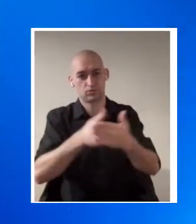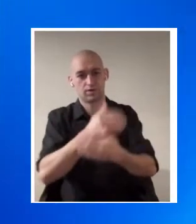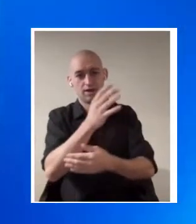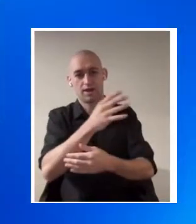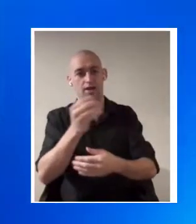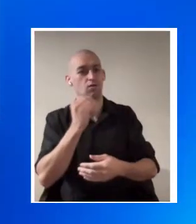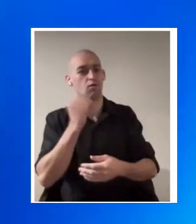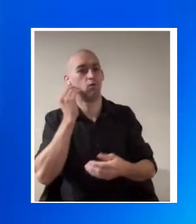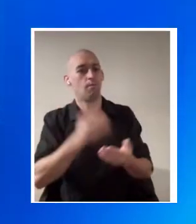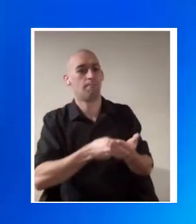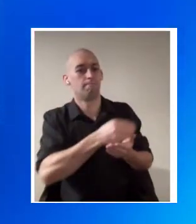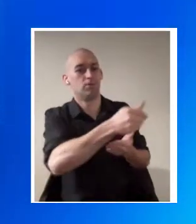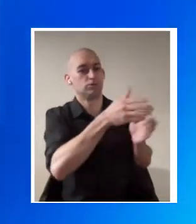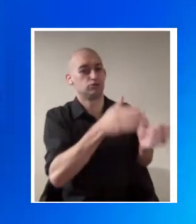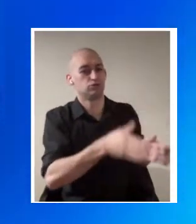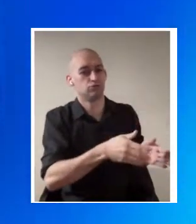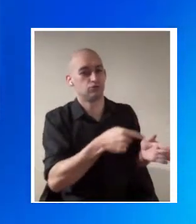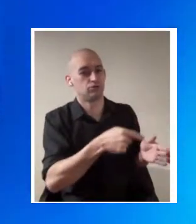assistance.